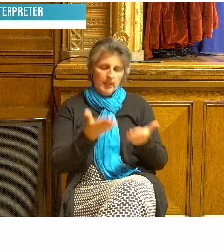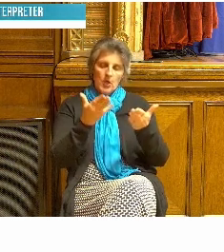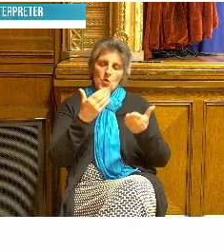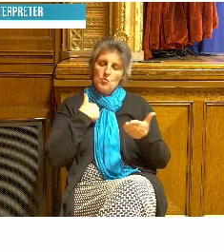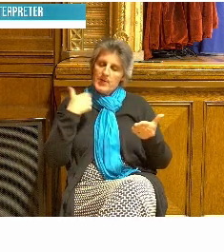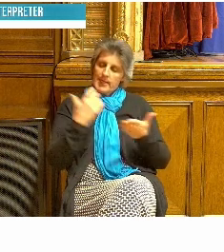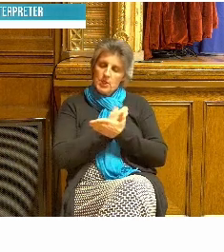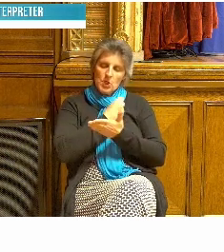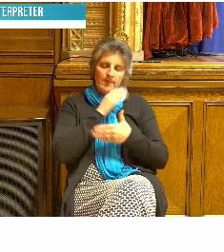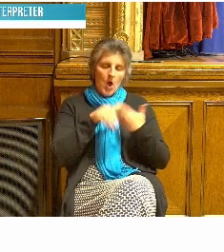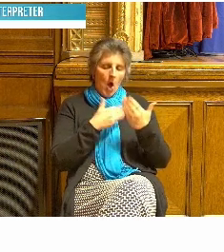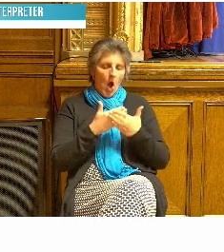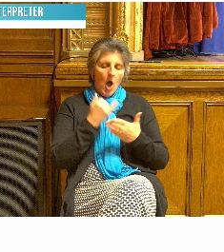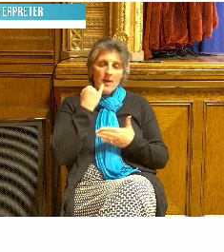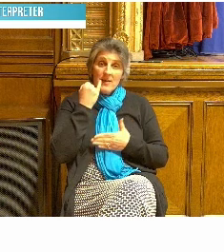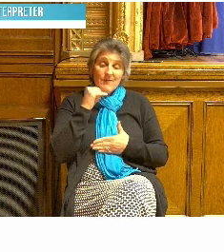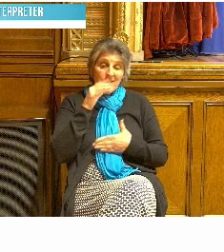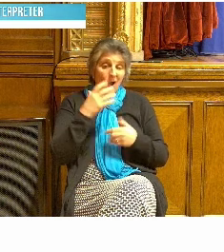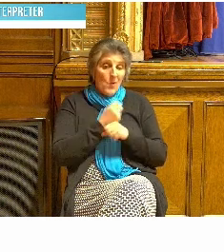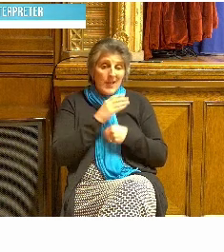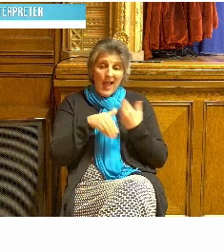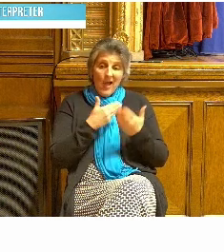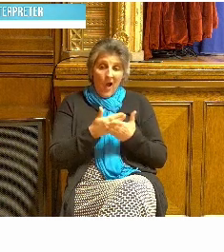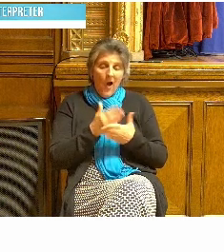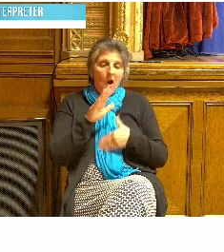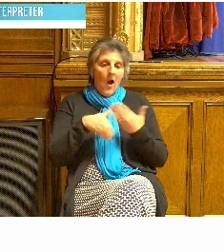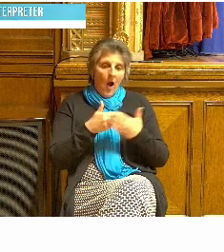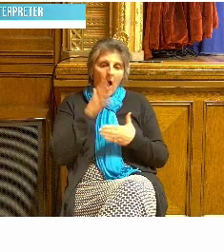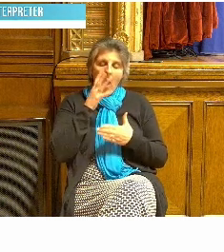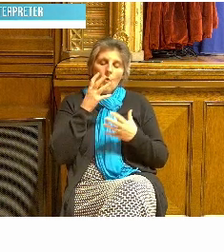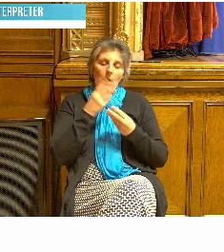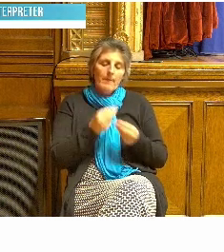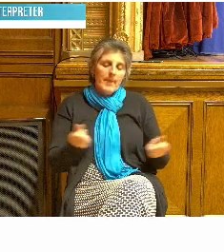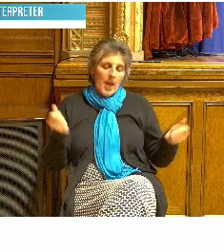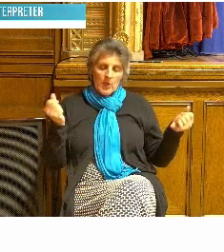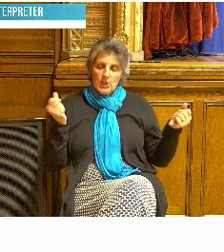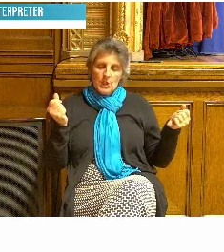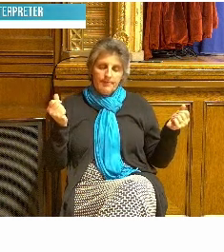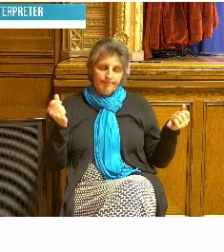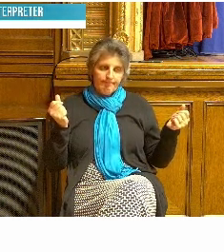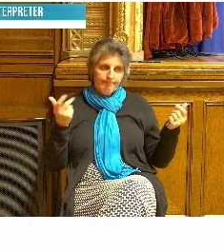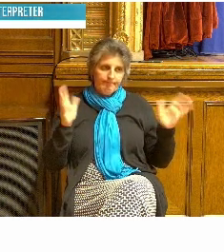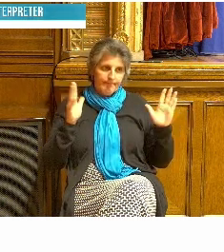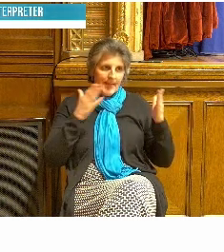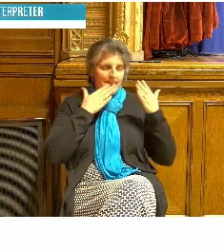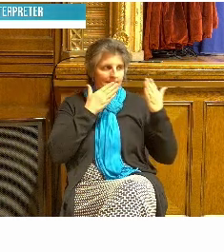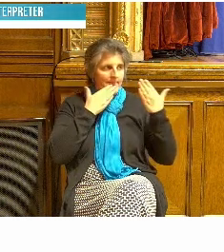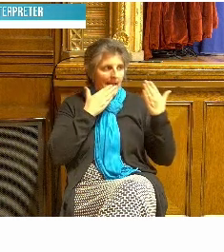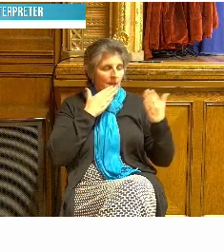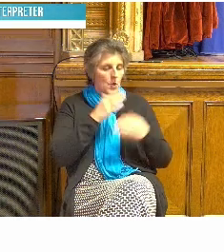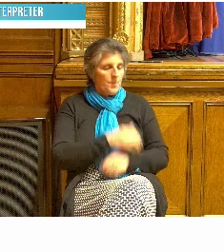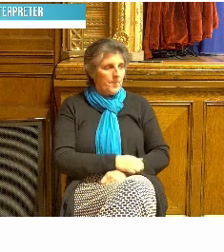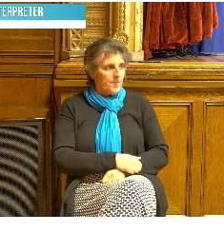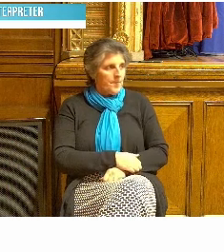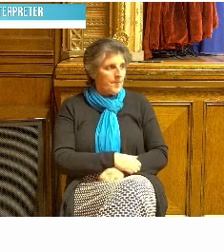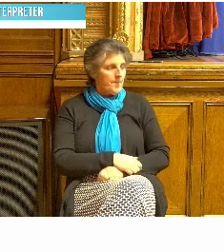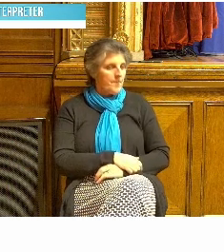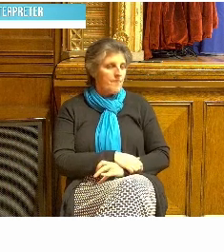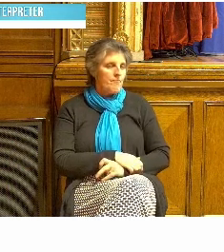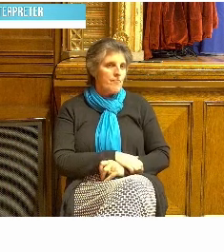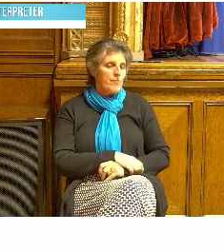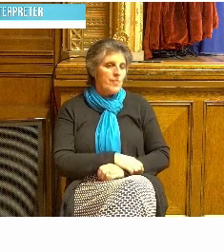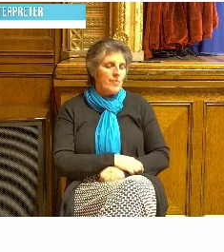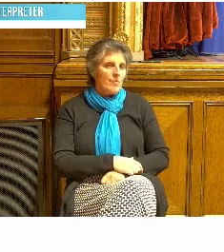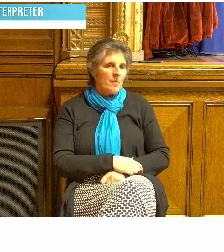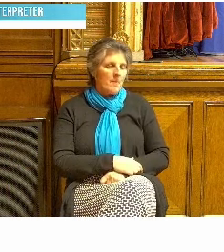deserve it all. If we don't get it all, we're all going to perish. Thank you, Eldris Dolores Jackson